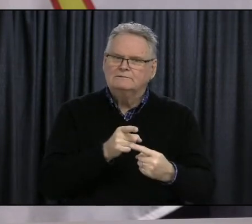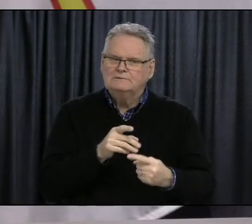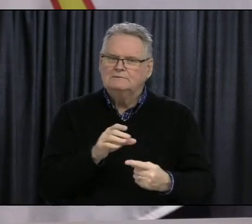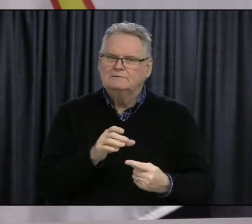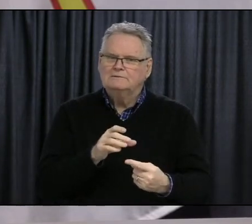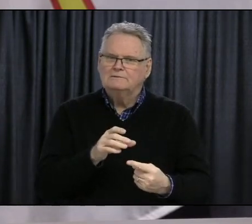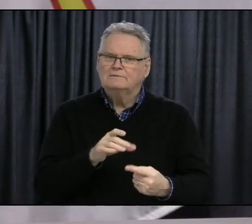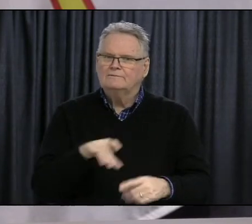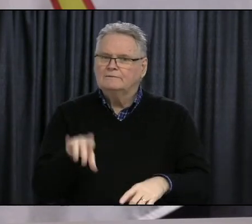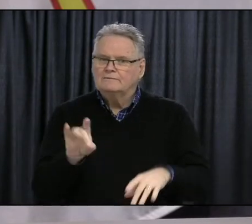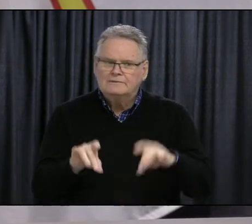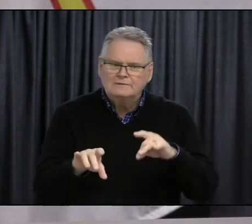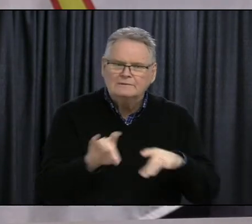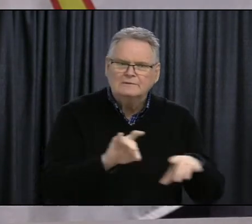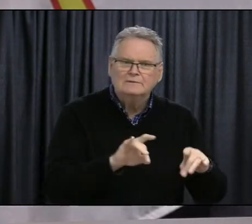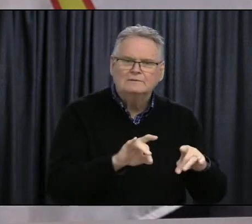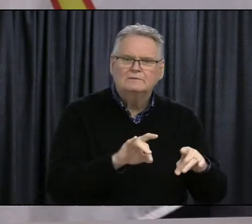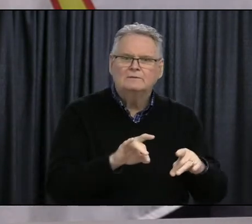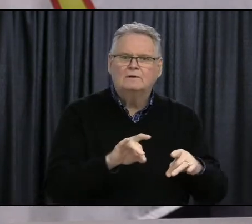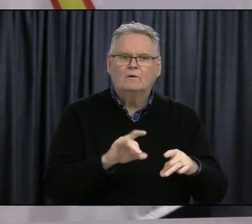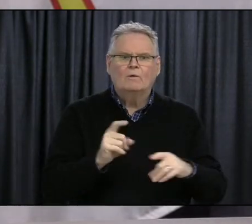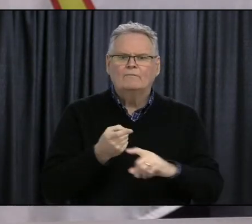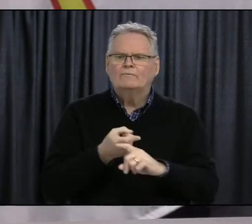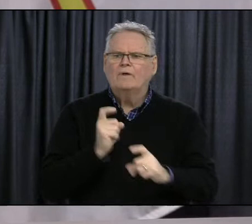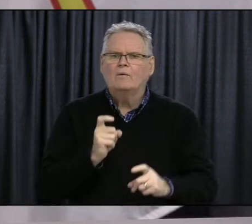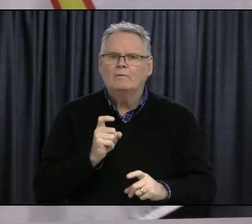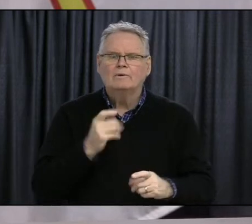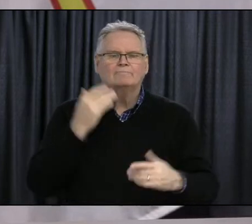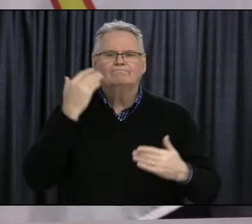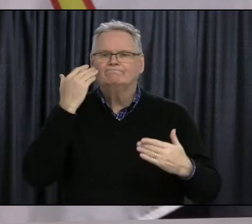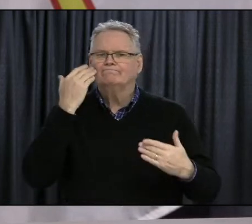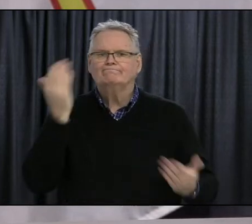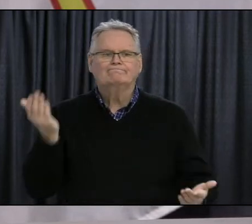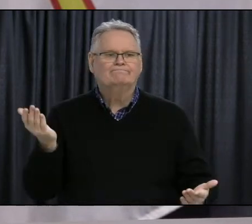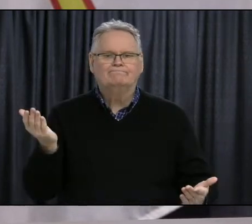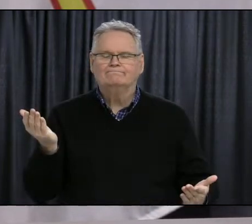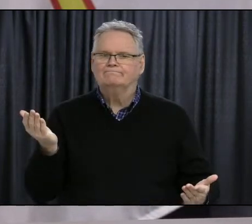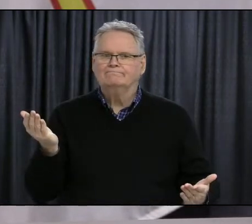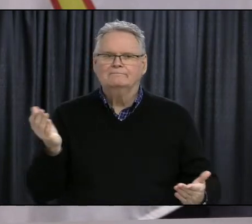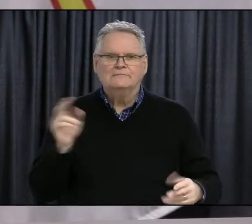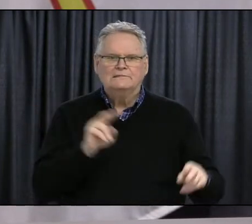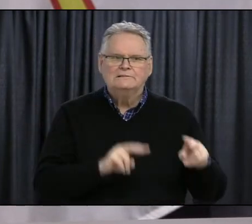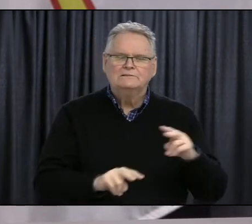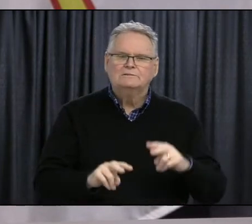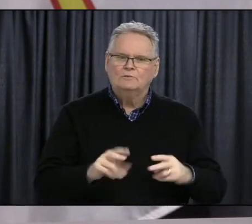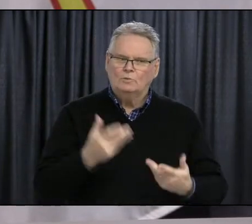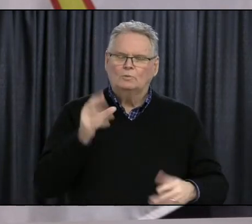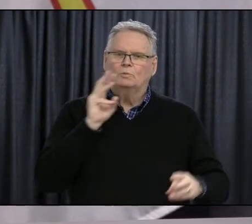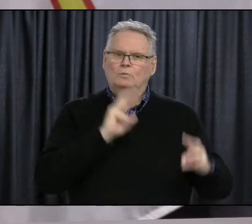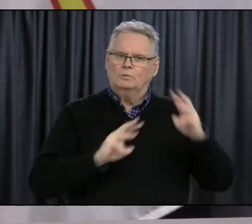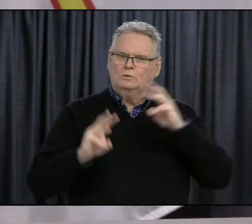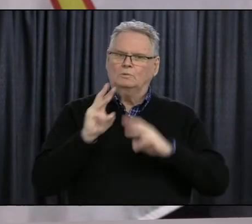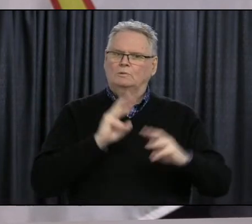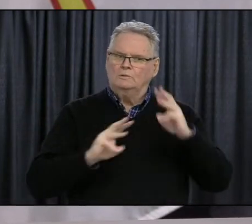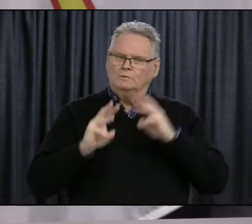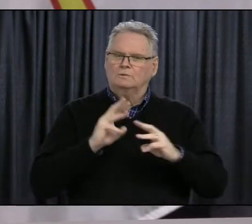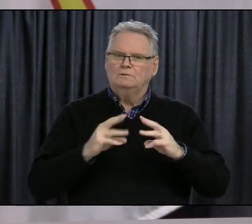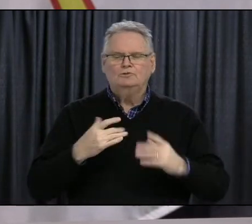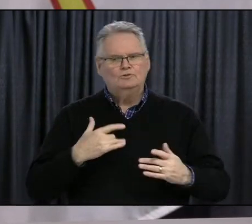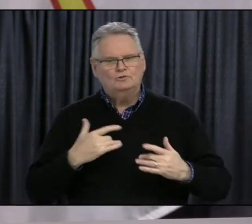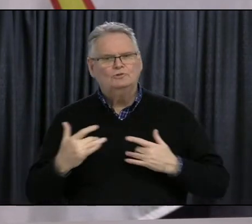non-epidemiologically linked case. And these types of cases are worrisome because they can indicate wider community